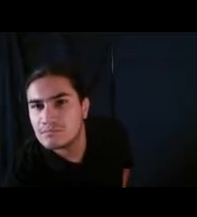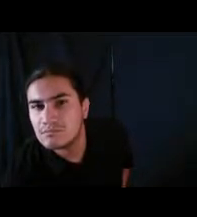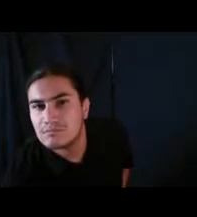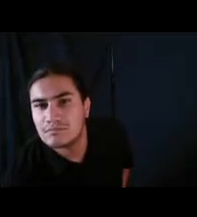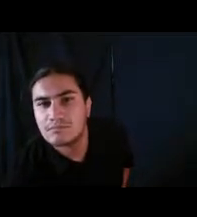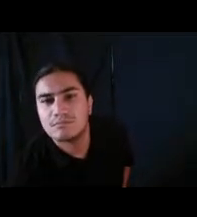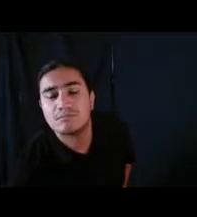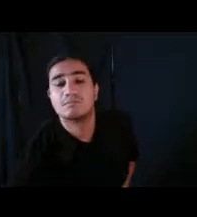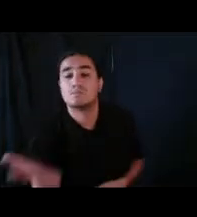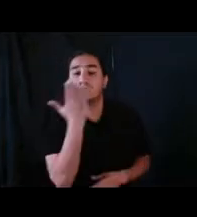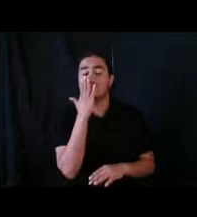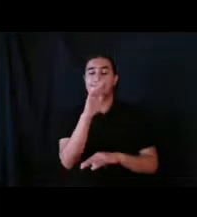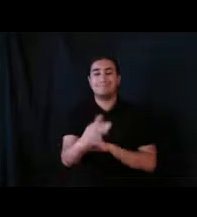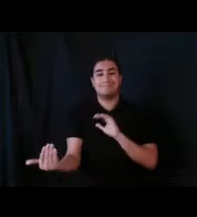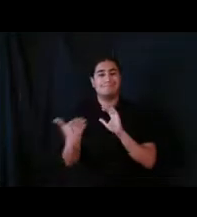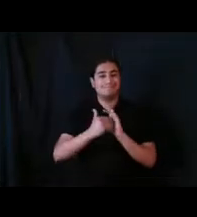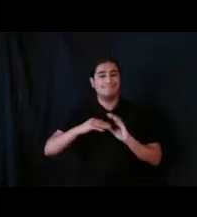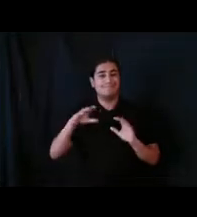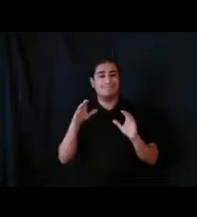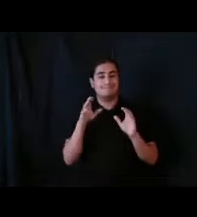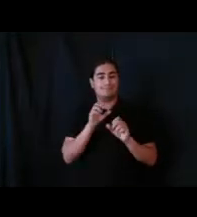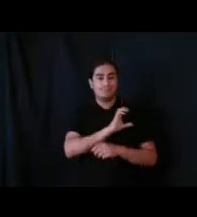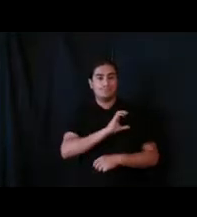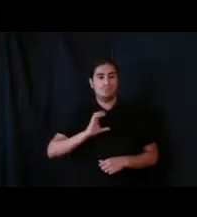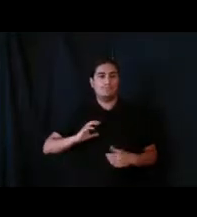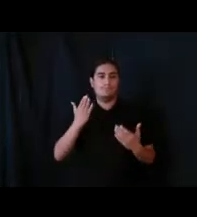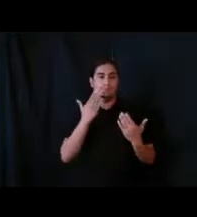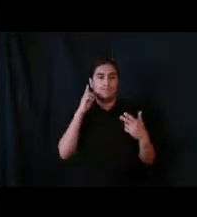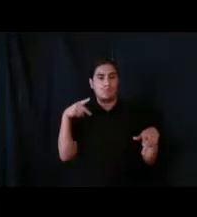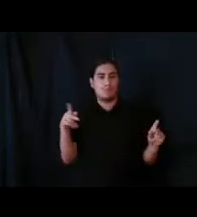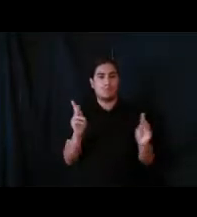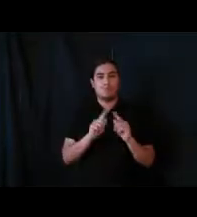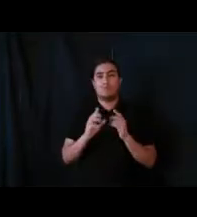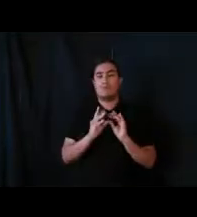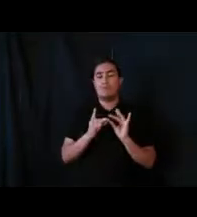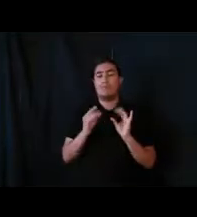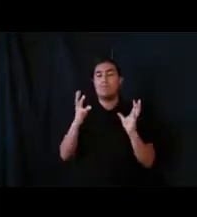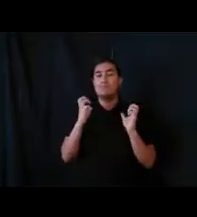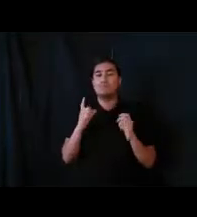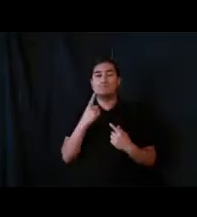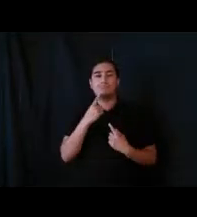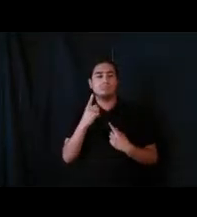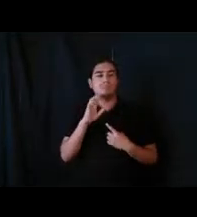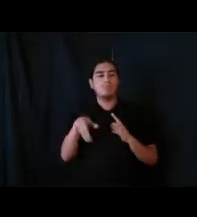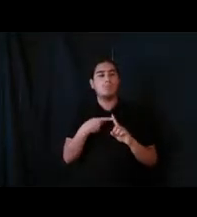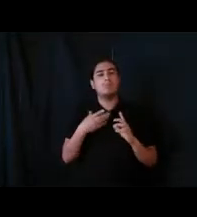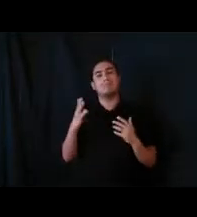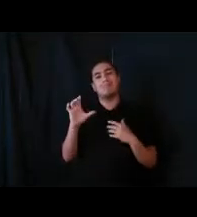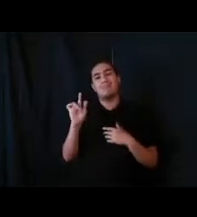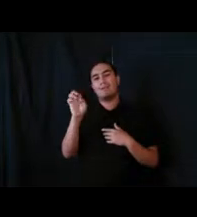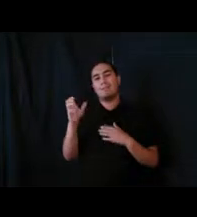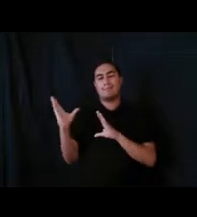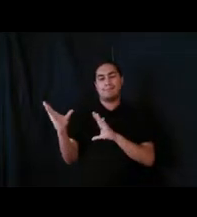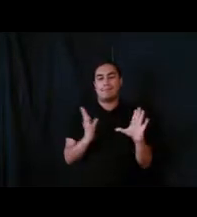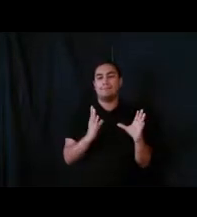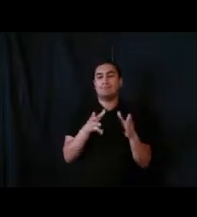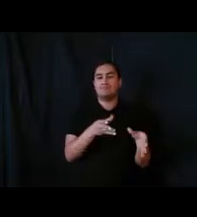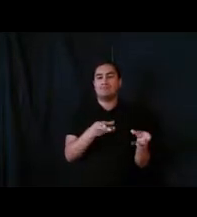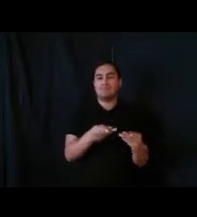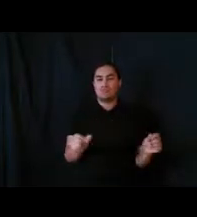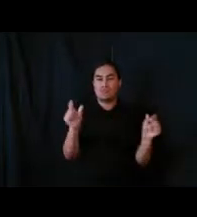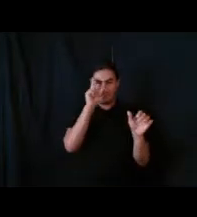good afternoon again commissioners thank you for this opportunity to comment we'd like to just support climate plans comments and ask the solutions for congested